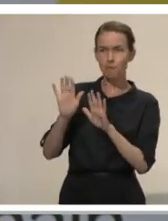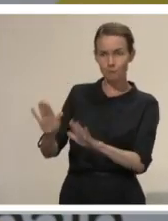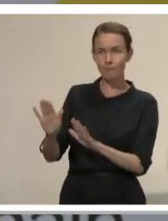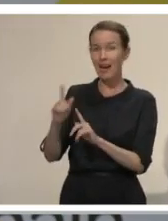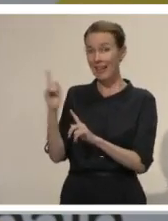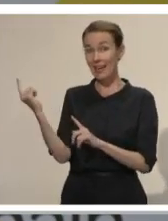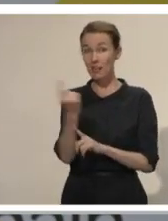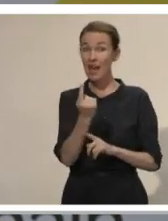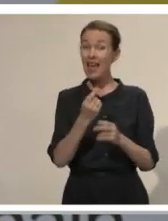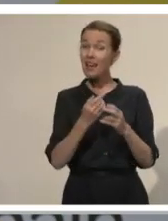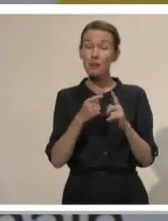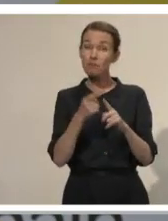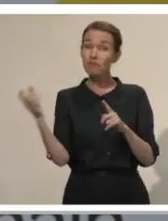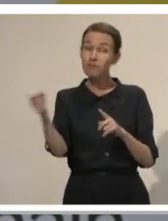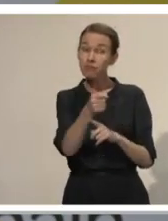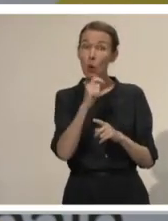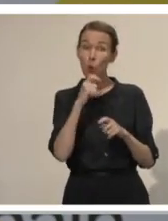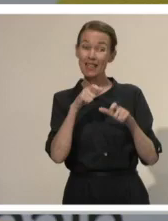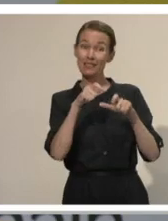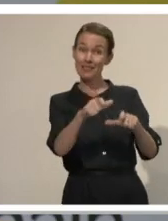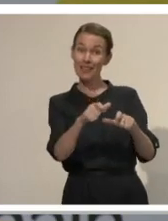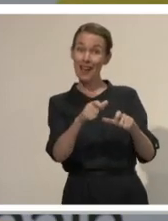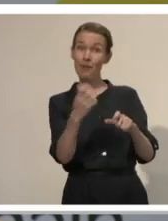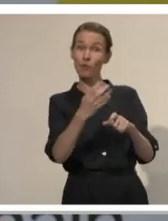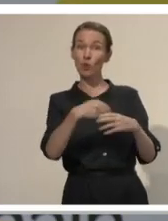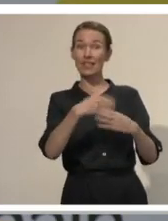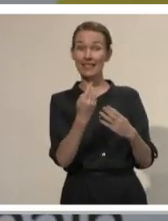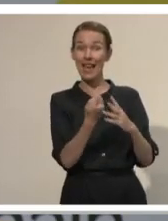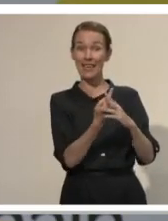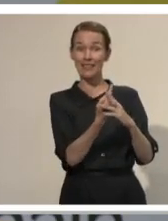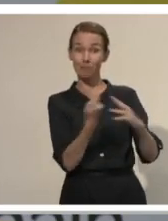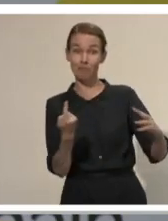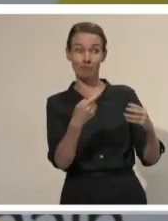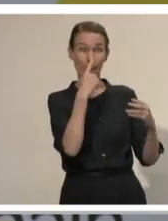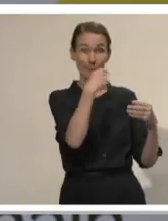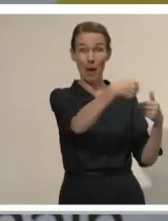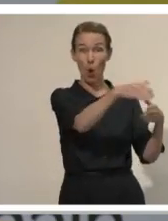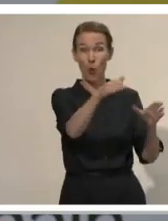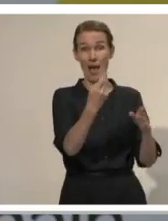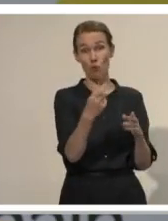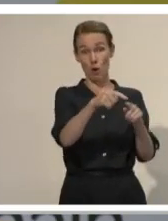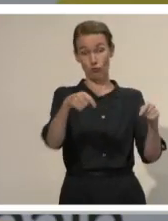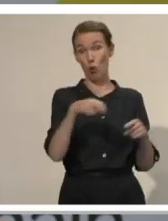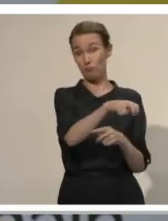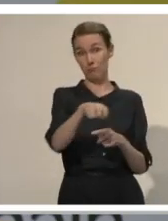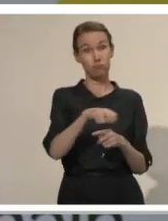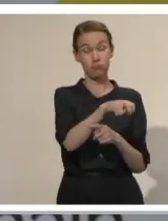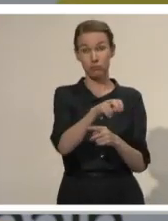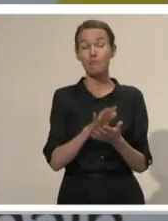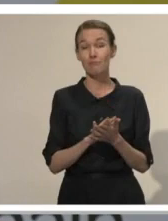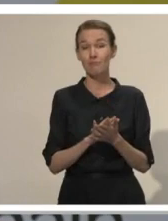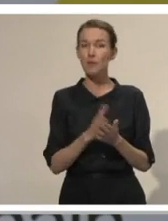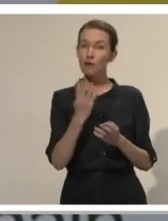into 14 days of self-isolation and is tested if they develop symptoms. And the whole point of that 14-day period is